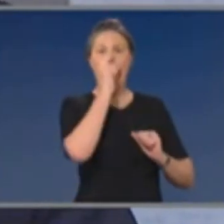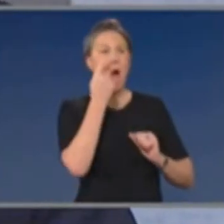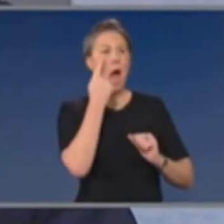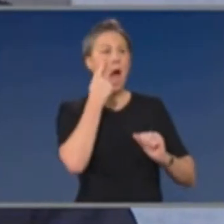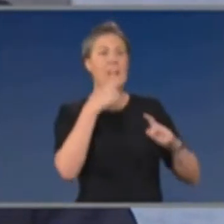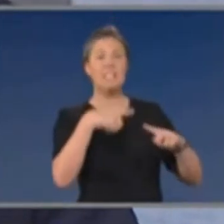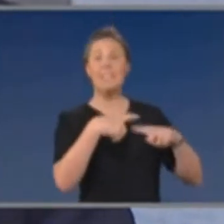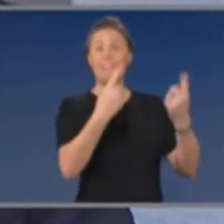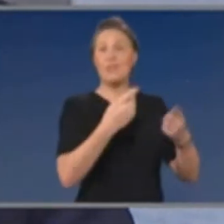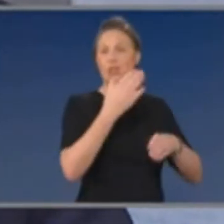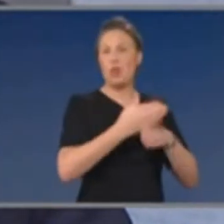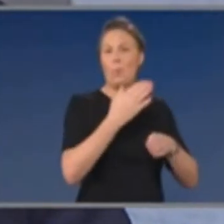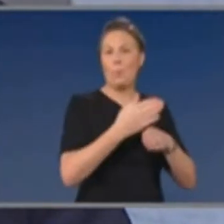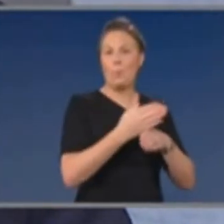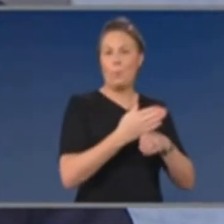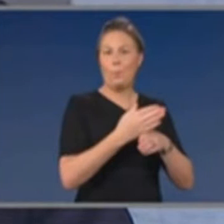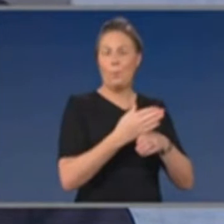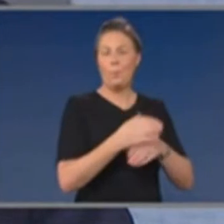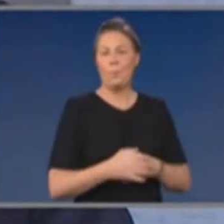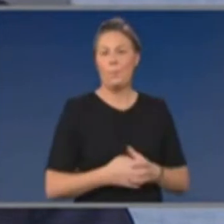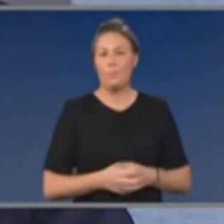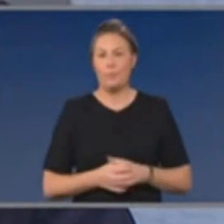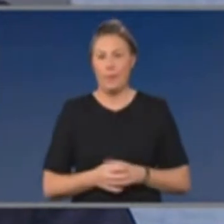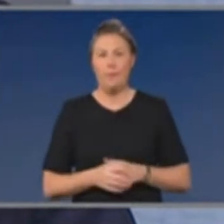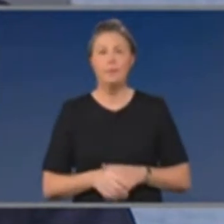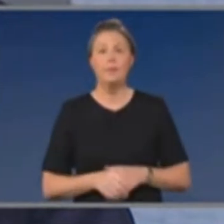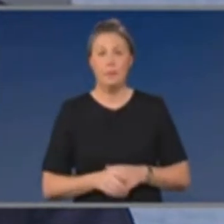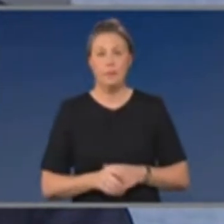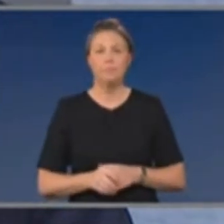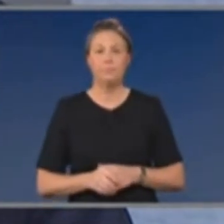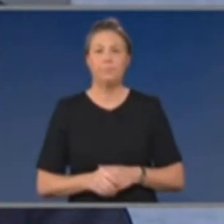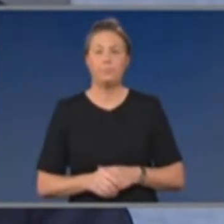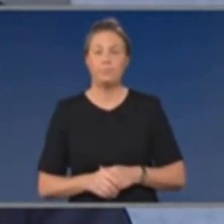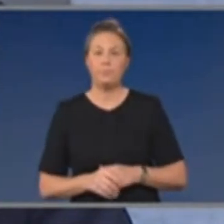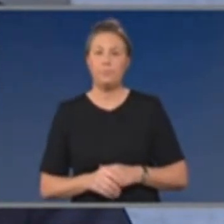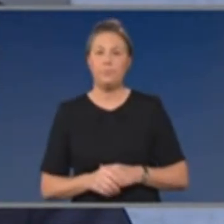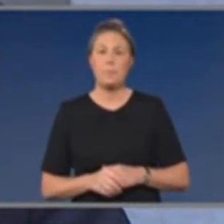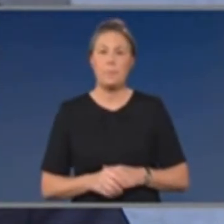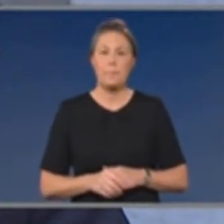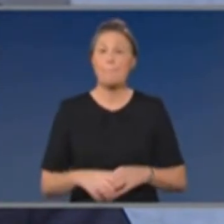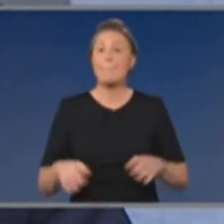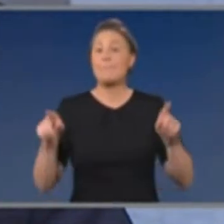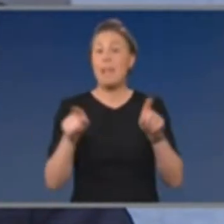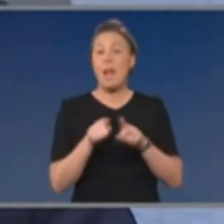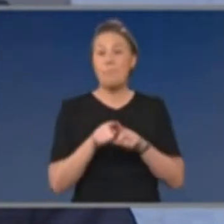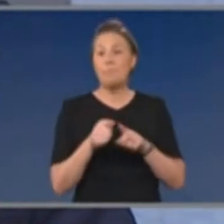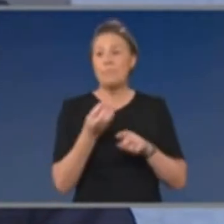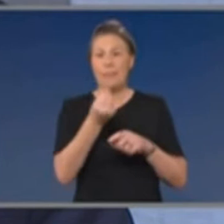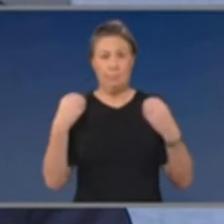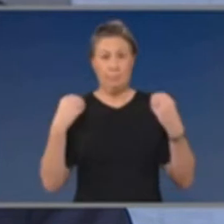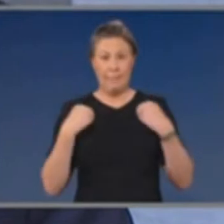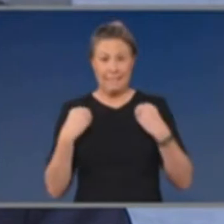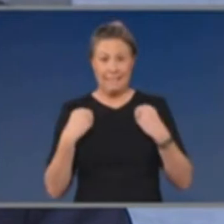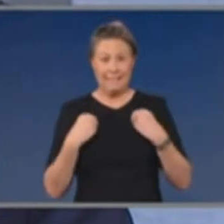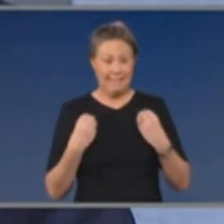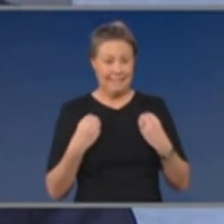able to find employment in other sectors potentially, so they can actually move forward with their own lives. Similarly, for businesses in those sectors, they